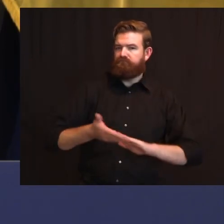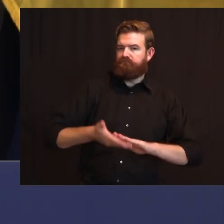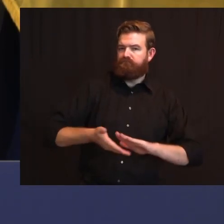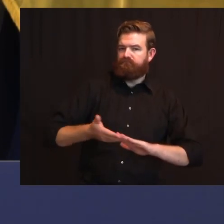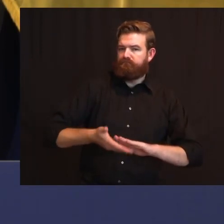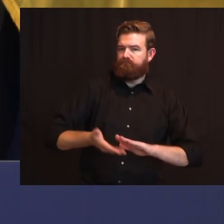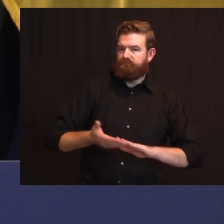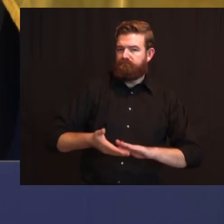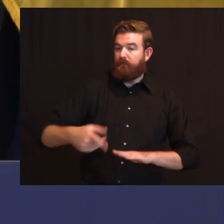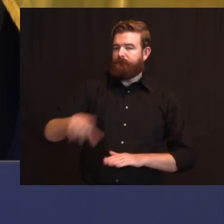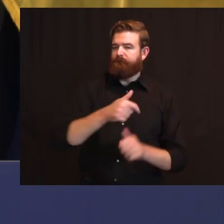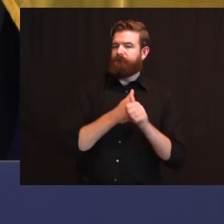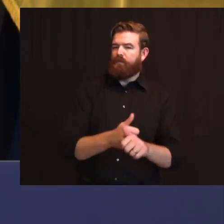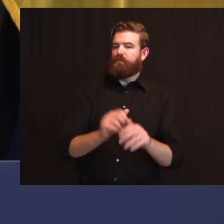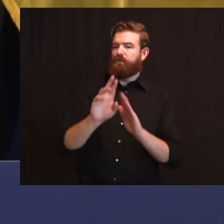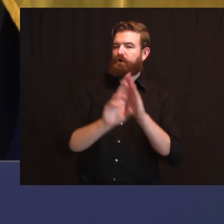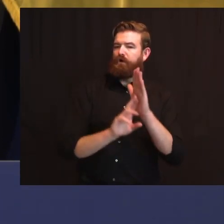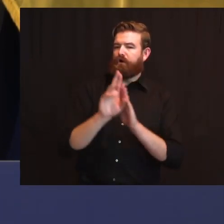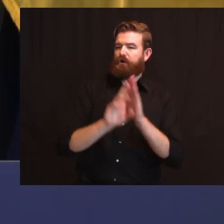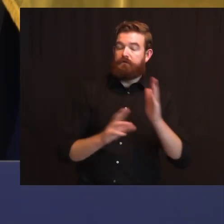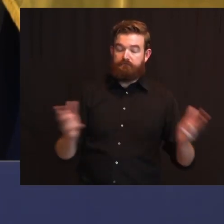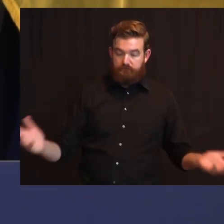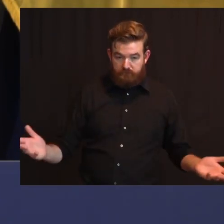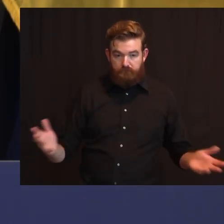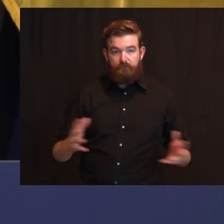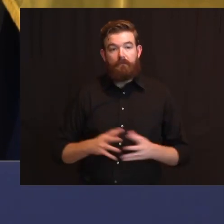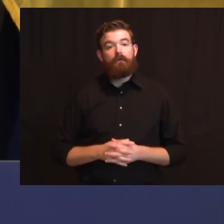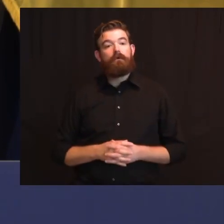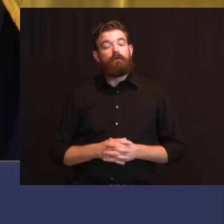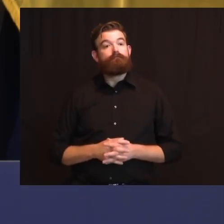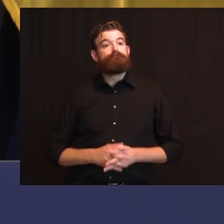Okay, with that, we're going to mask up, if that's all right.